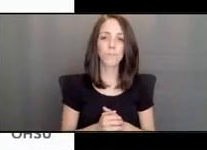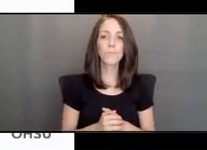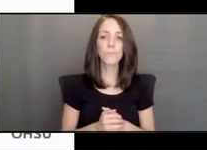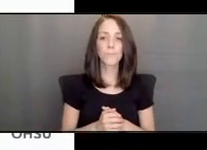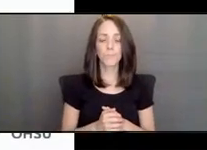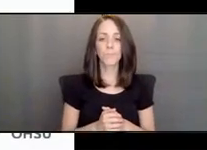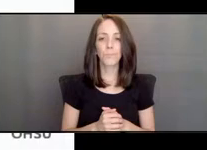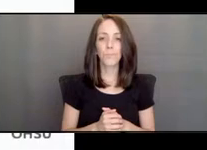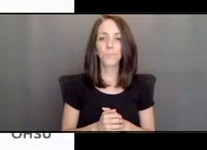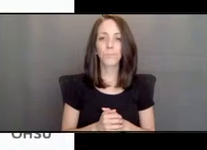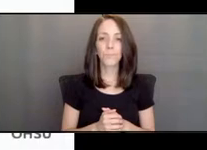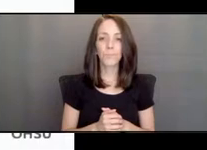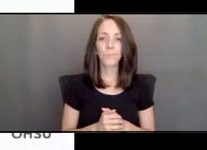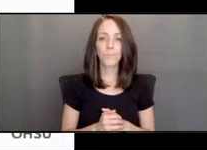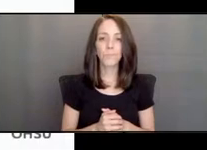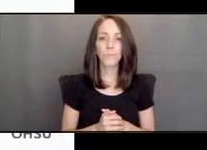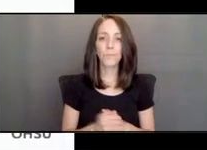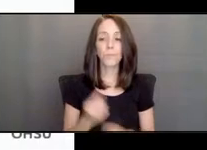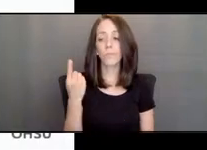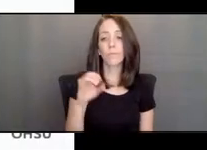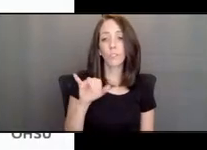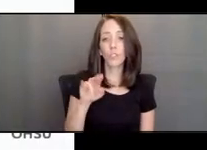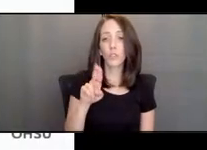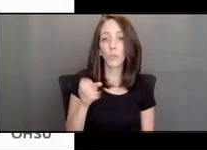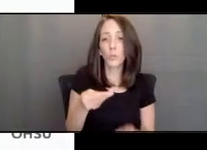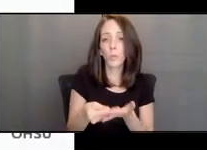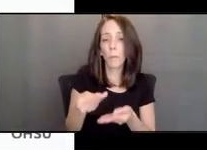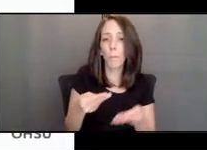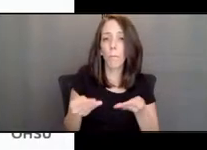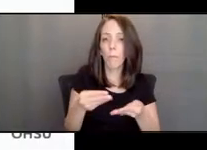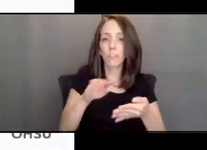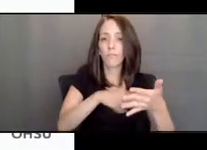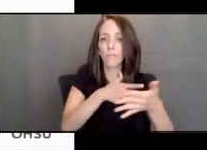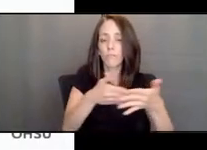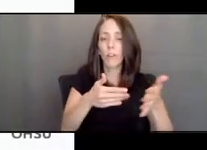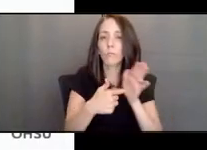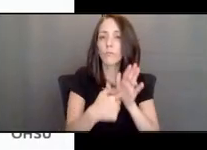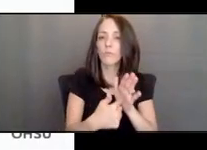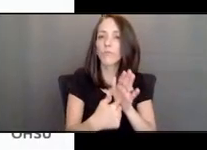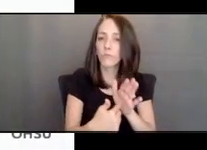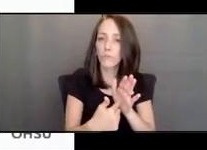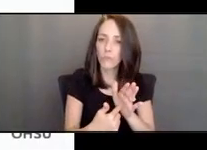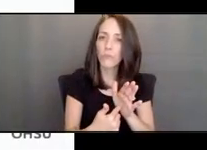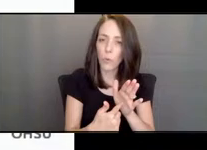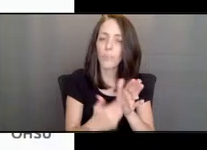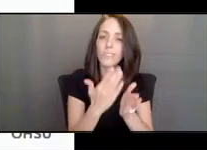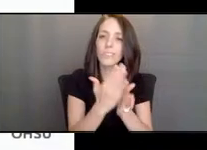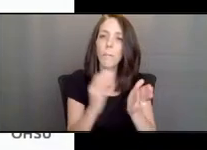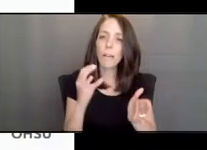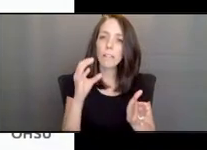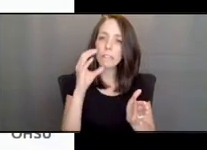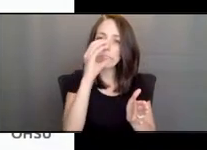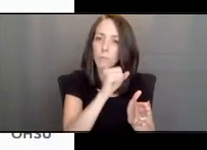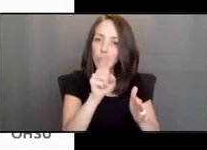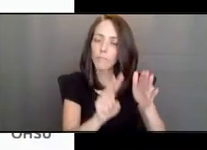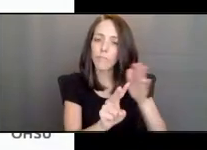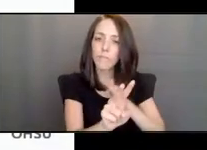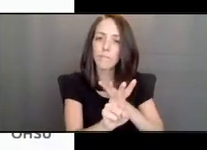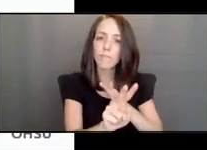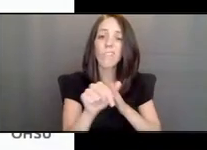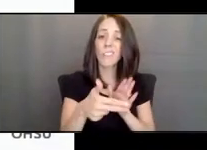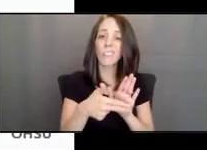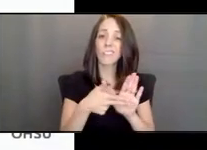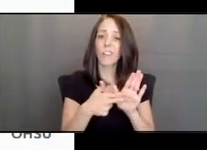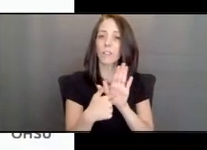Last June's budget document included a table of sensitivity to key assumptions. This slide uses those figures to analyze